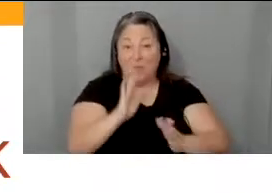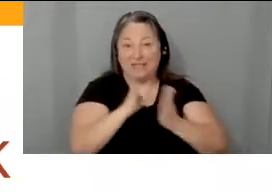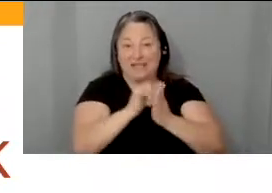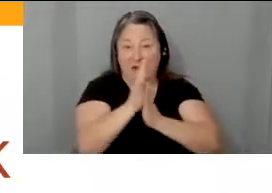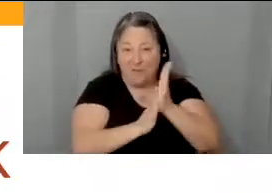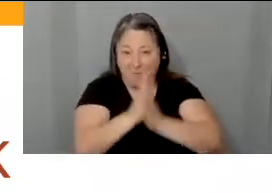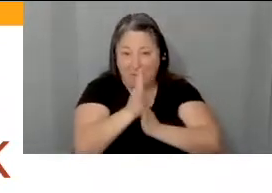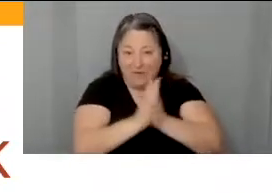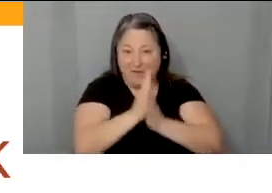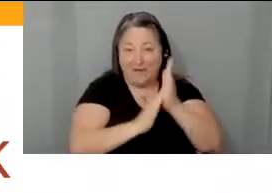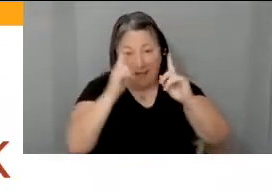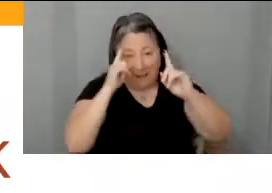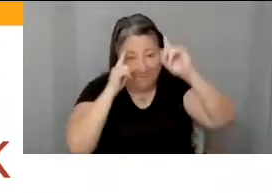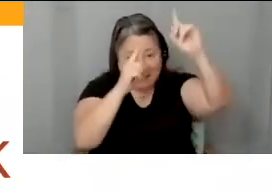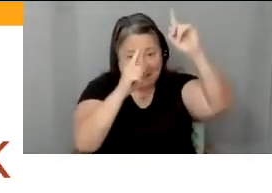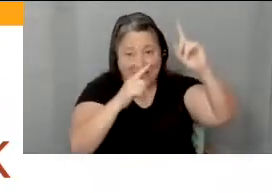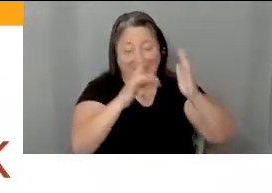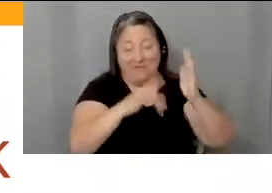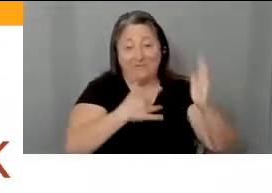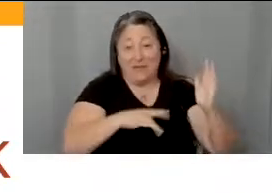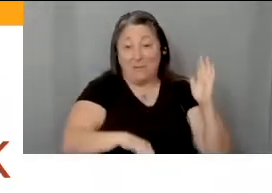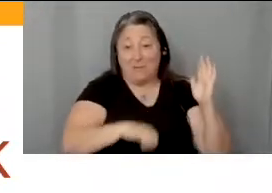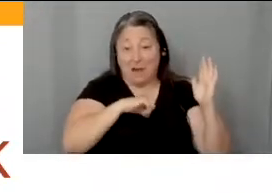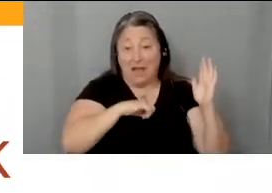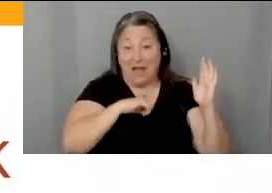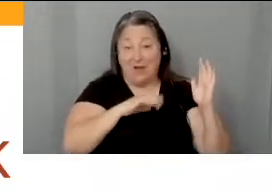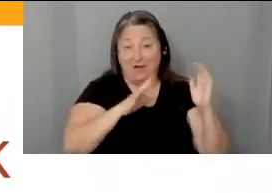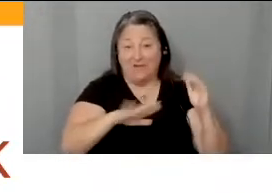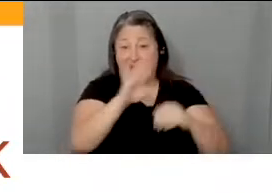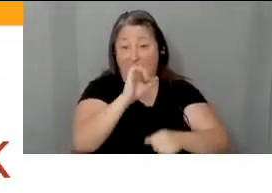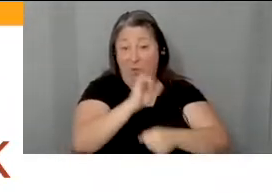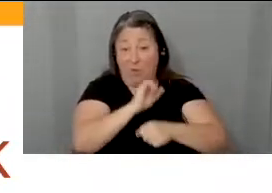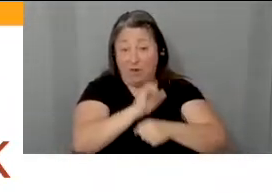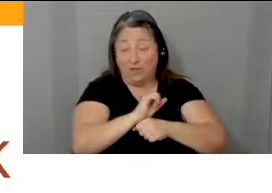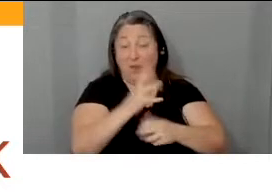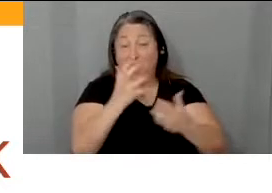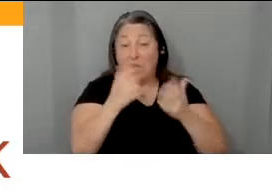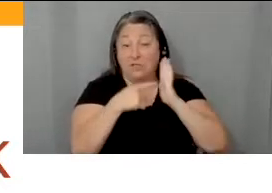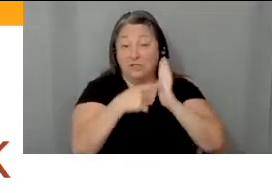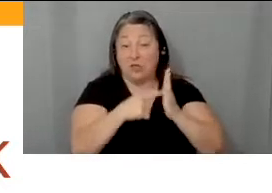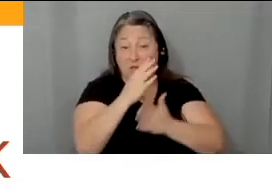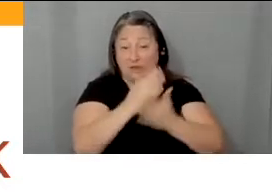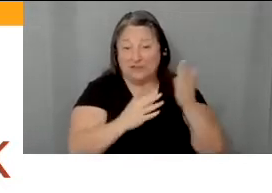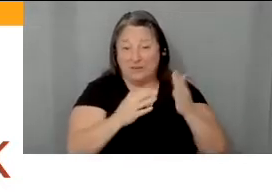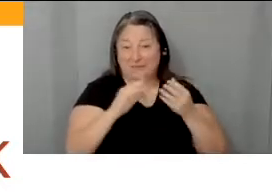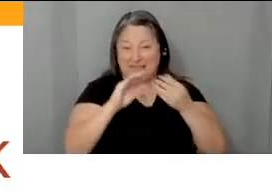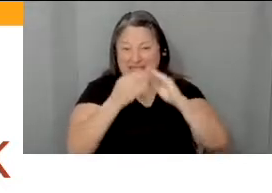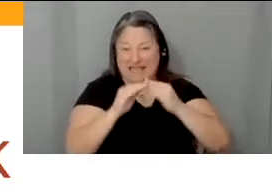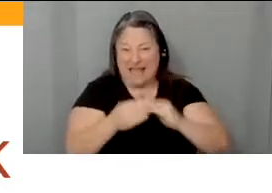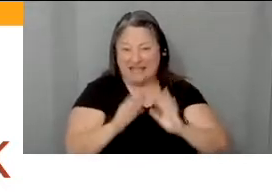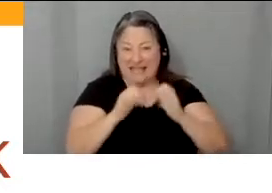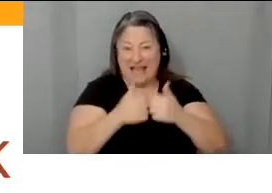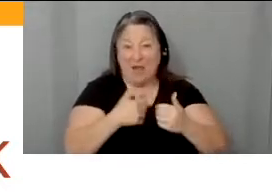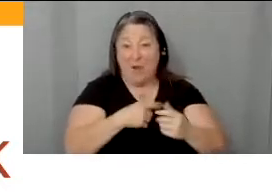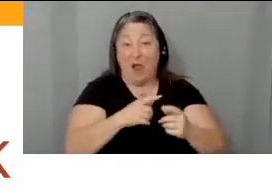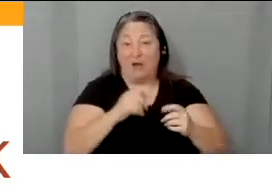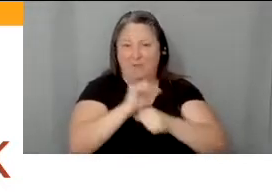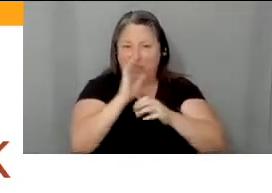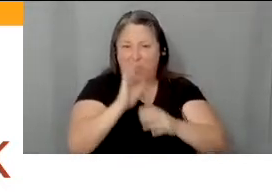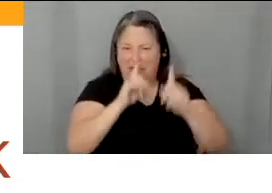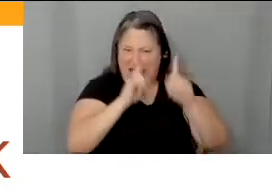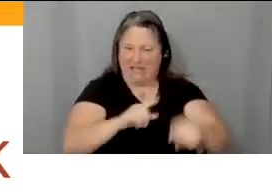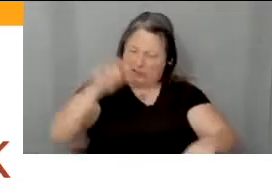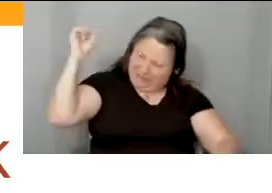feel proud of their work. So I'm going to show you some stats of just the ways in which our employees answered, like, yes, I